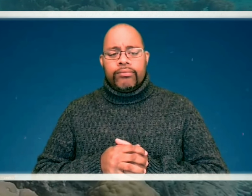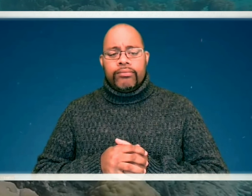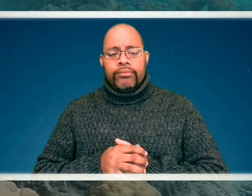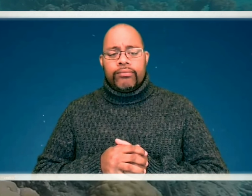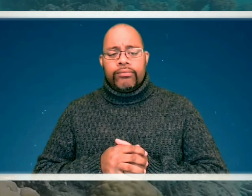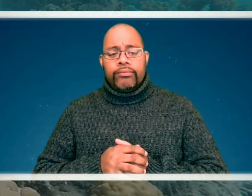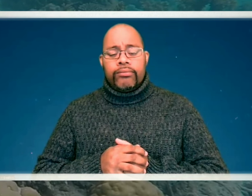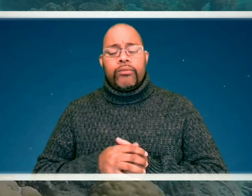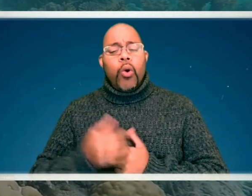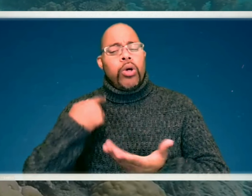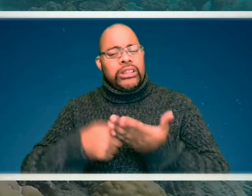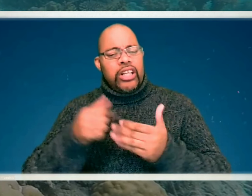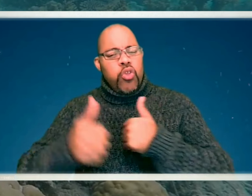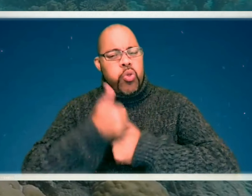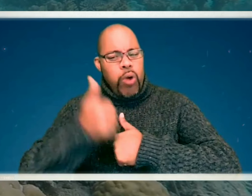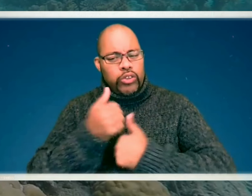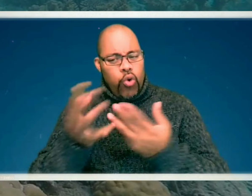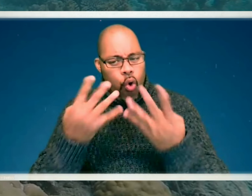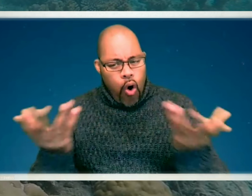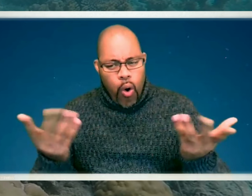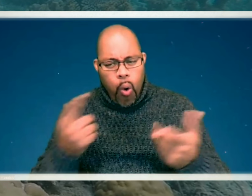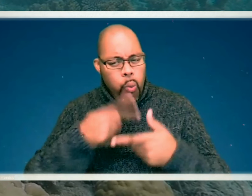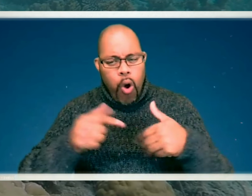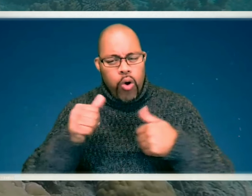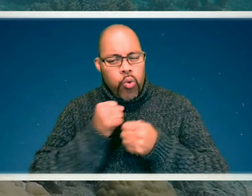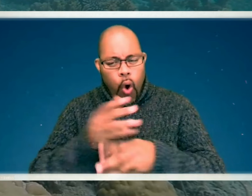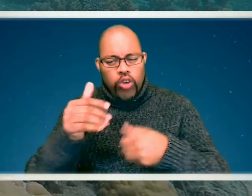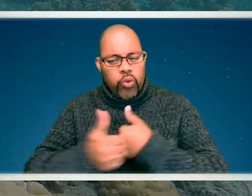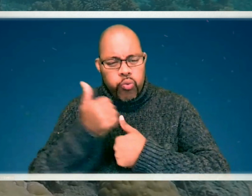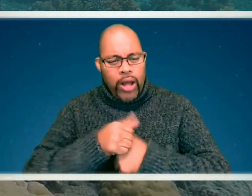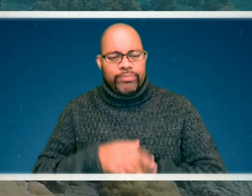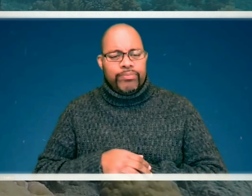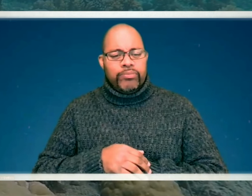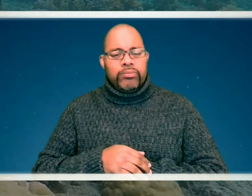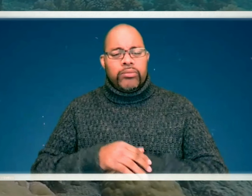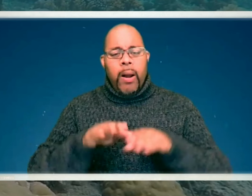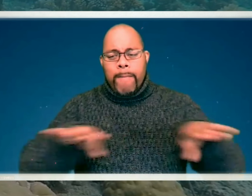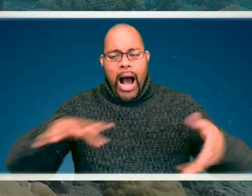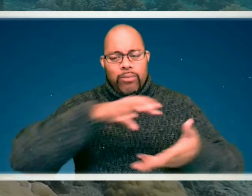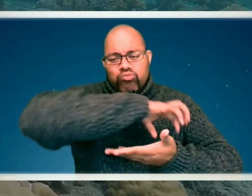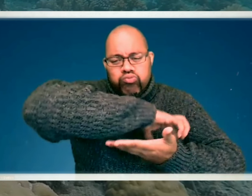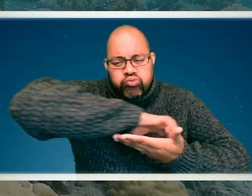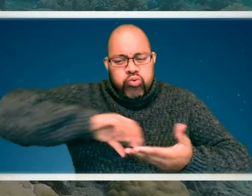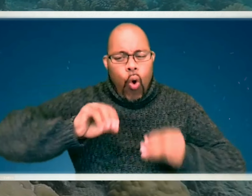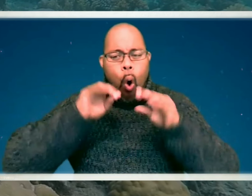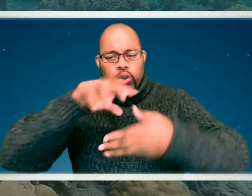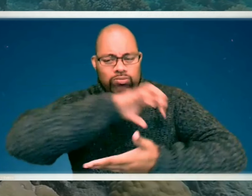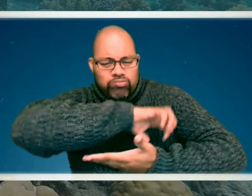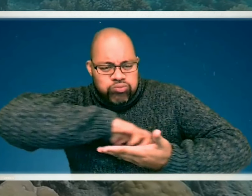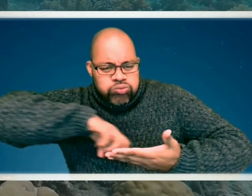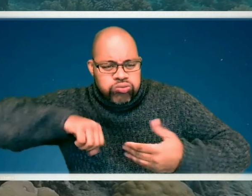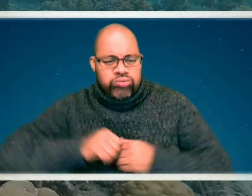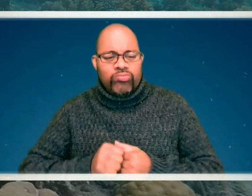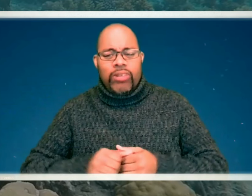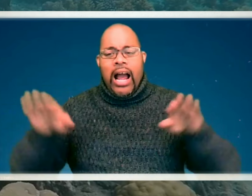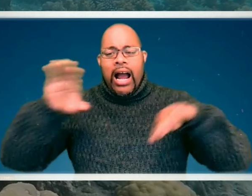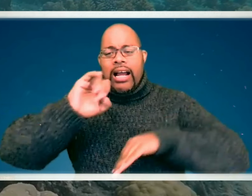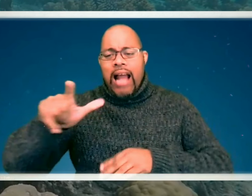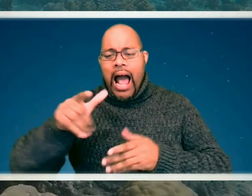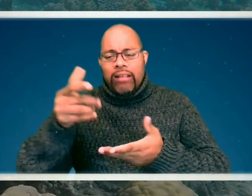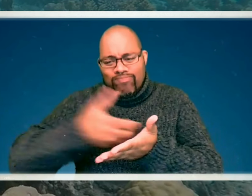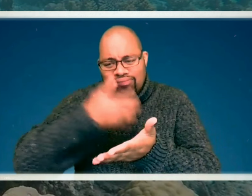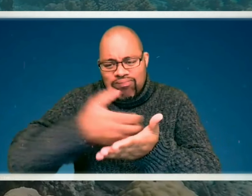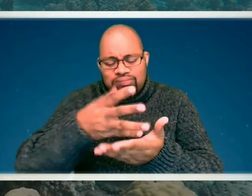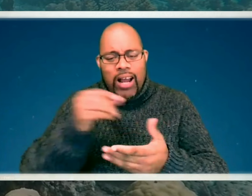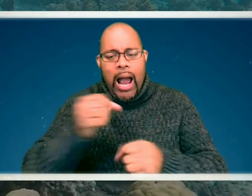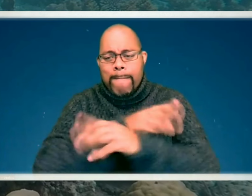So I want to get into the threats of corals. So some common threats to coral reefs include bottom trawling, canal digging, and blast fishing. This